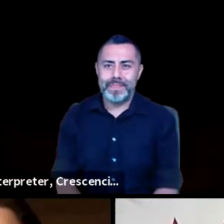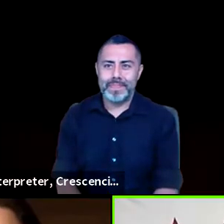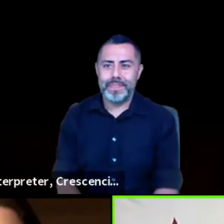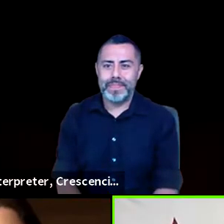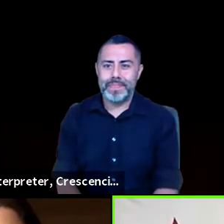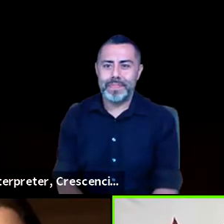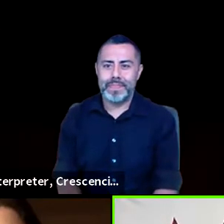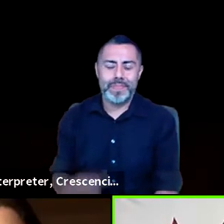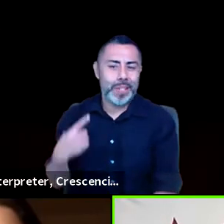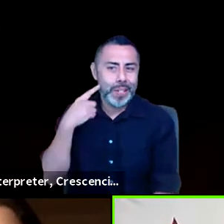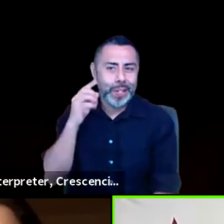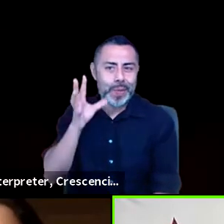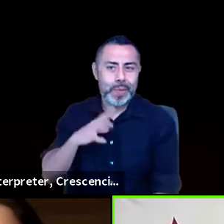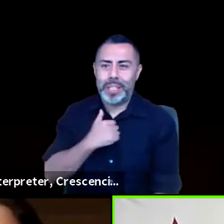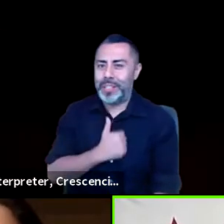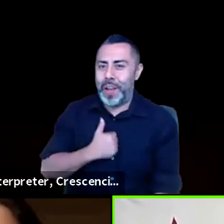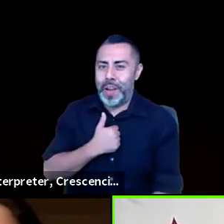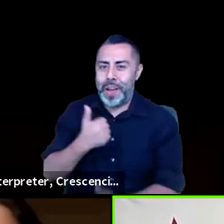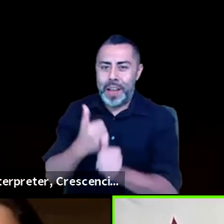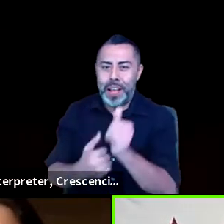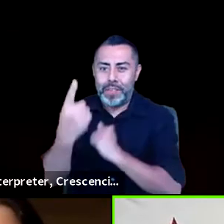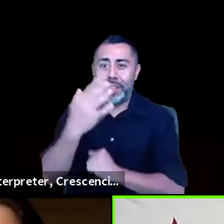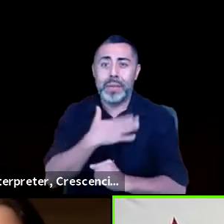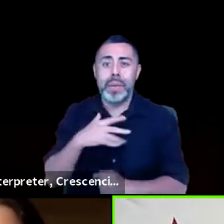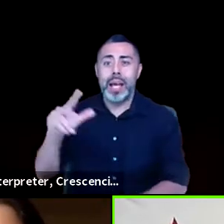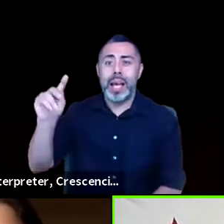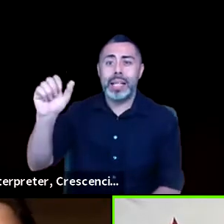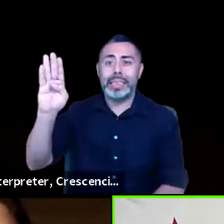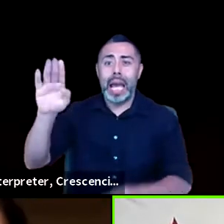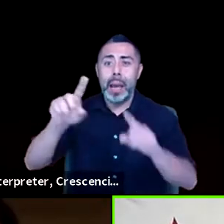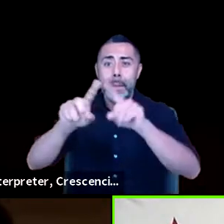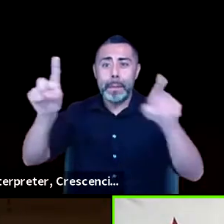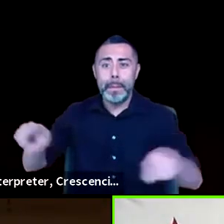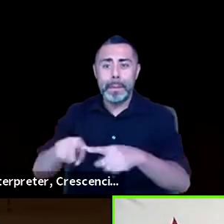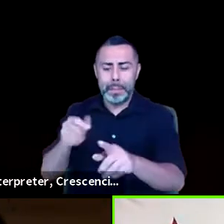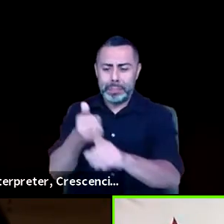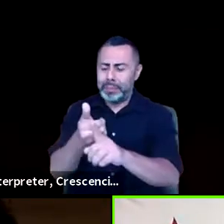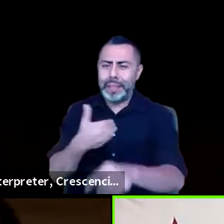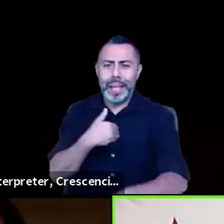Sorry, everybody. My tablet has a bit of an attitude today. So,